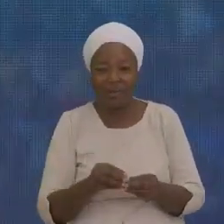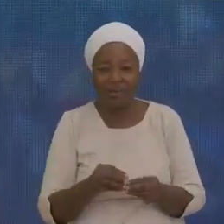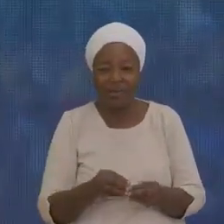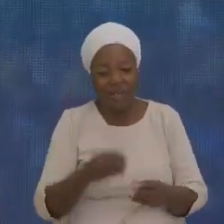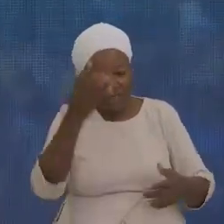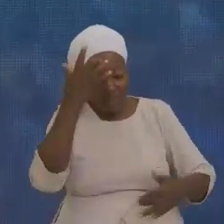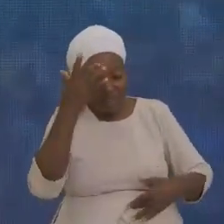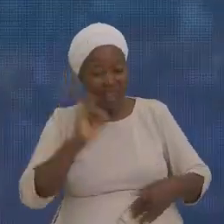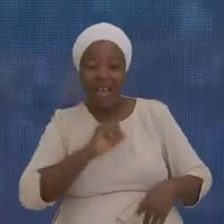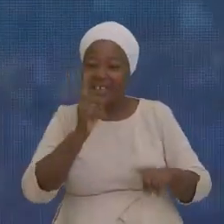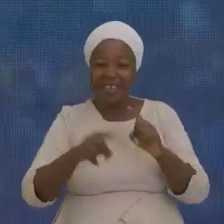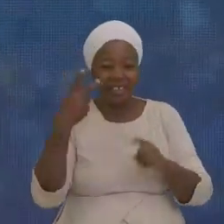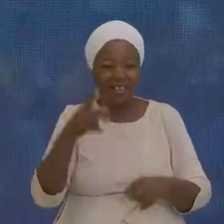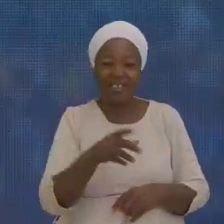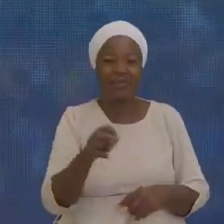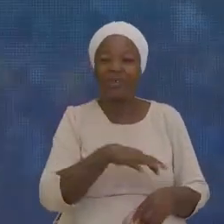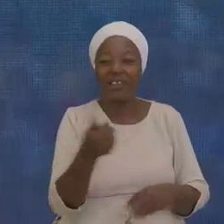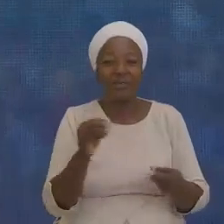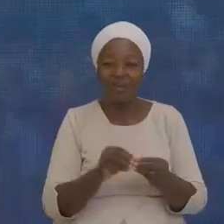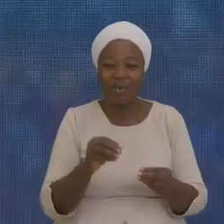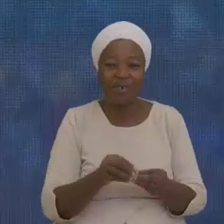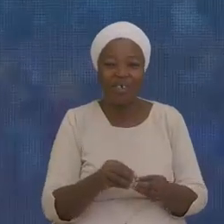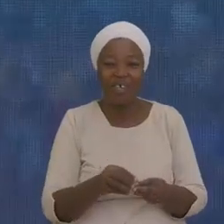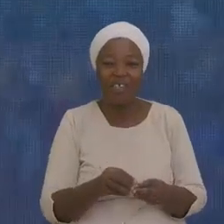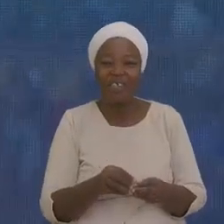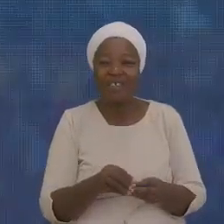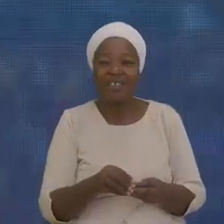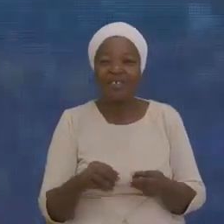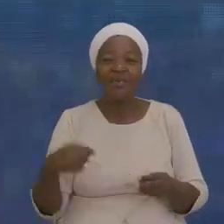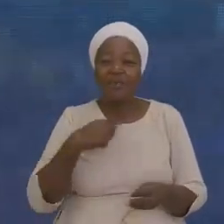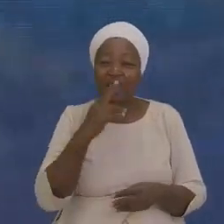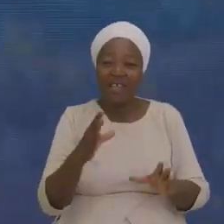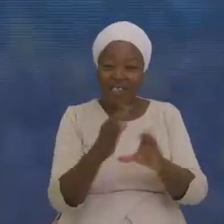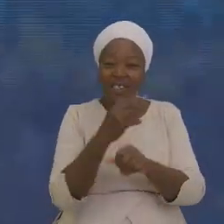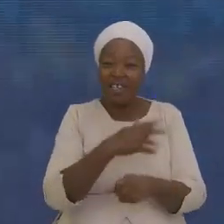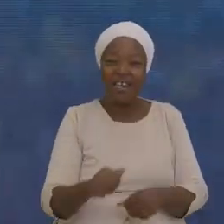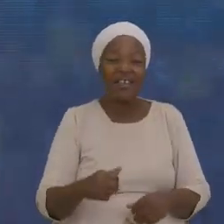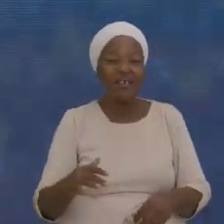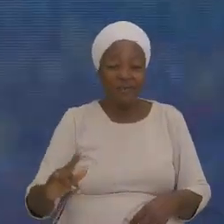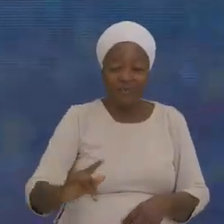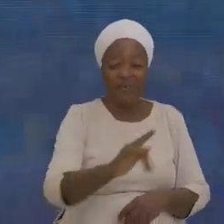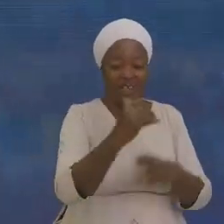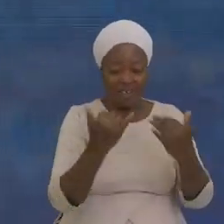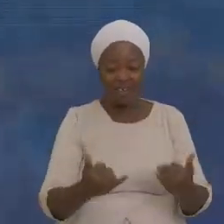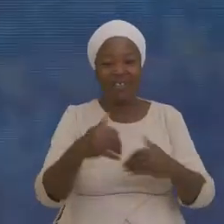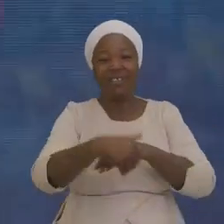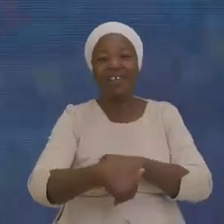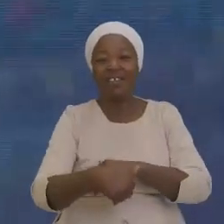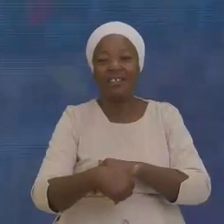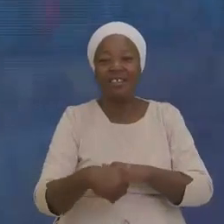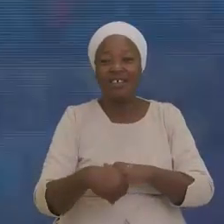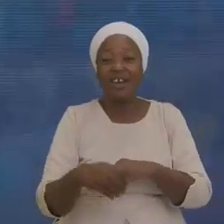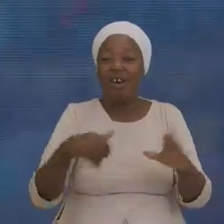Sickness, I cannot see that anymore. We're taking a flight tonight. All